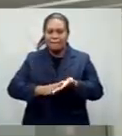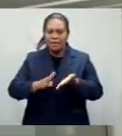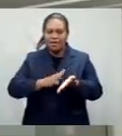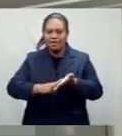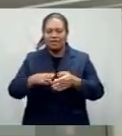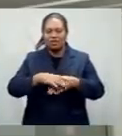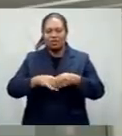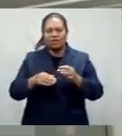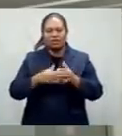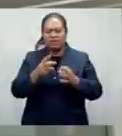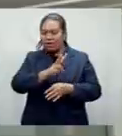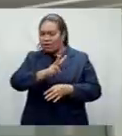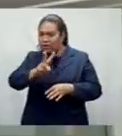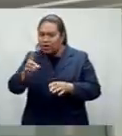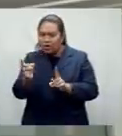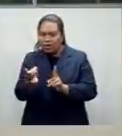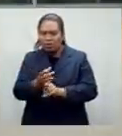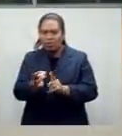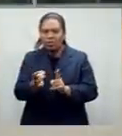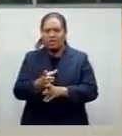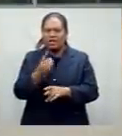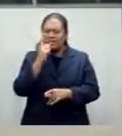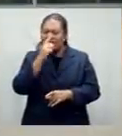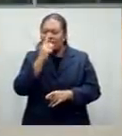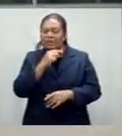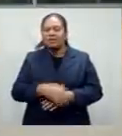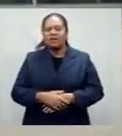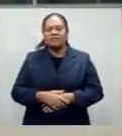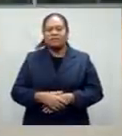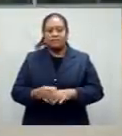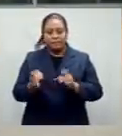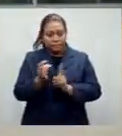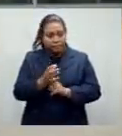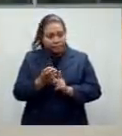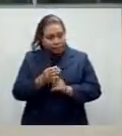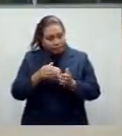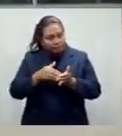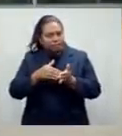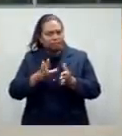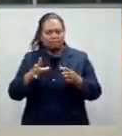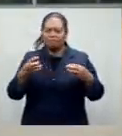provide its valued employees and customers with a significantly improved